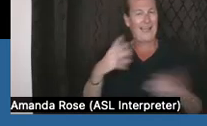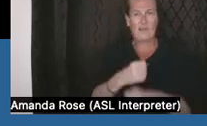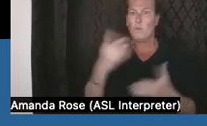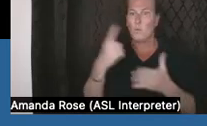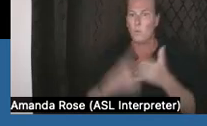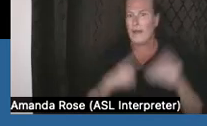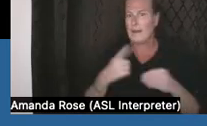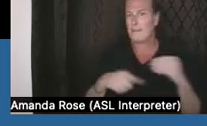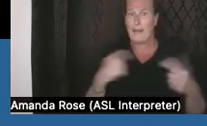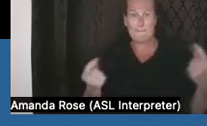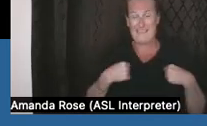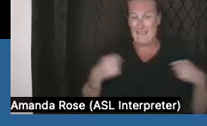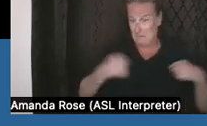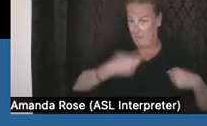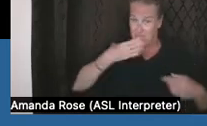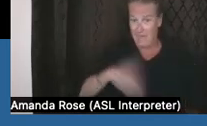the bad kid then? So,